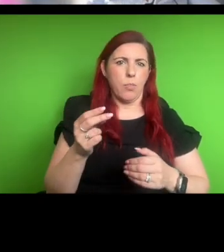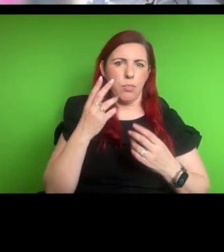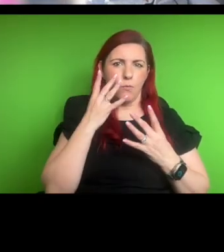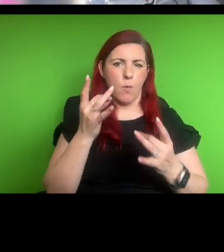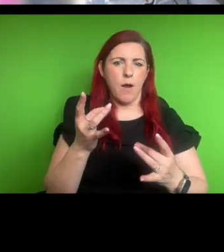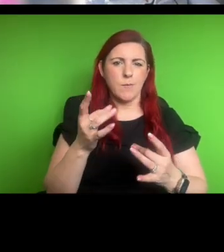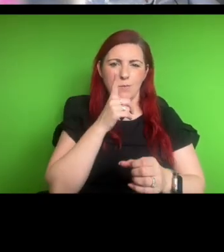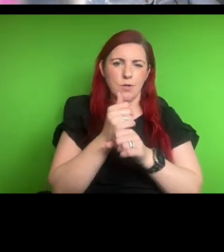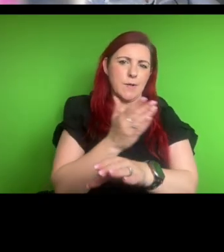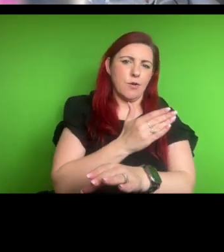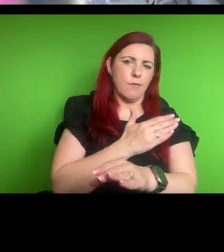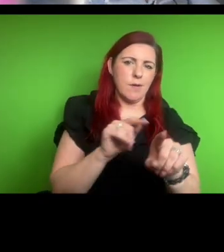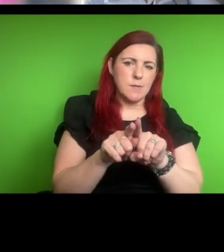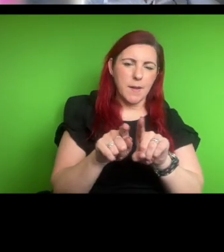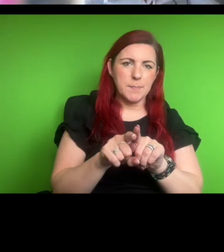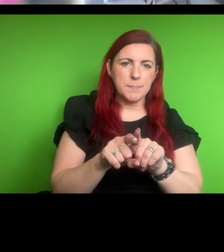and user testing.